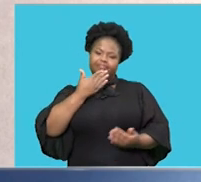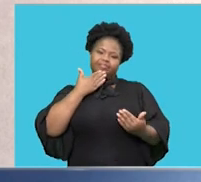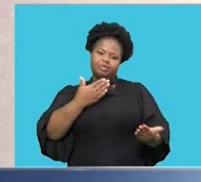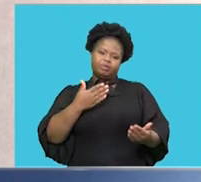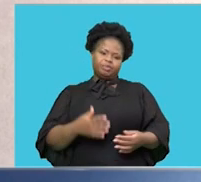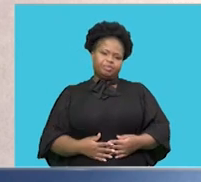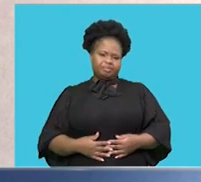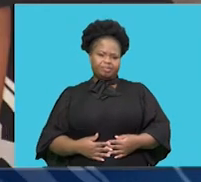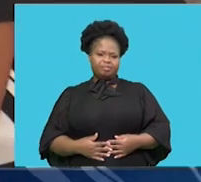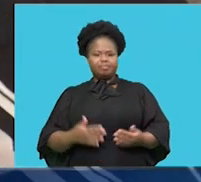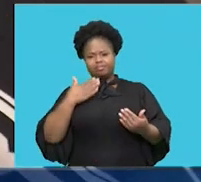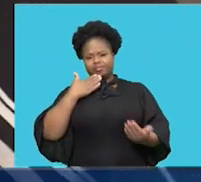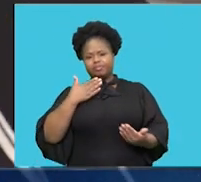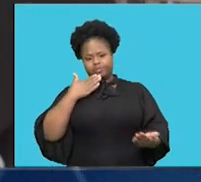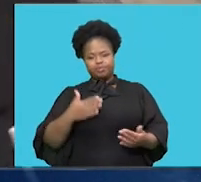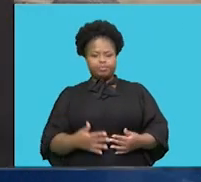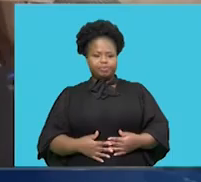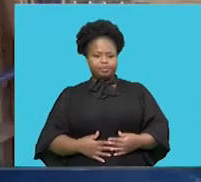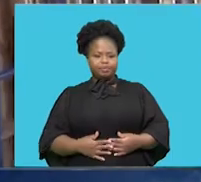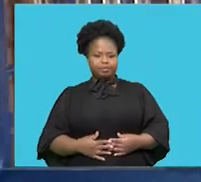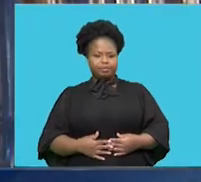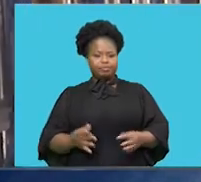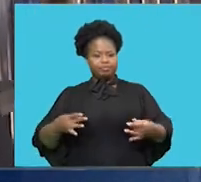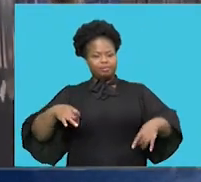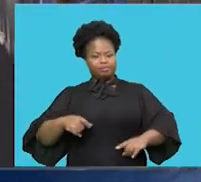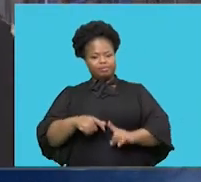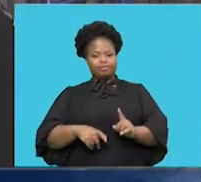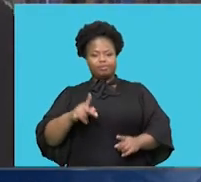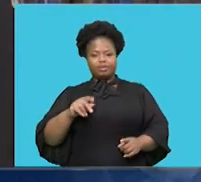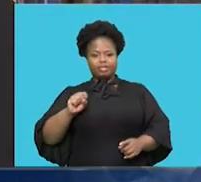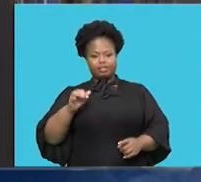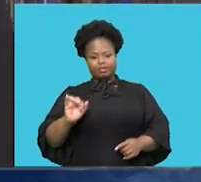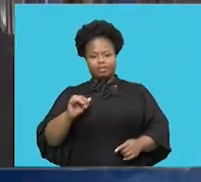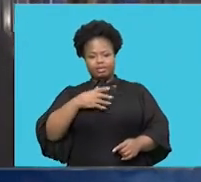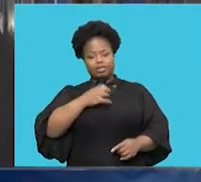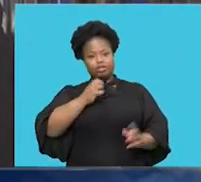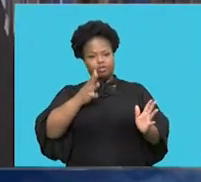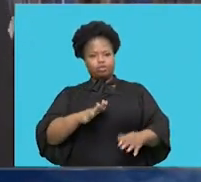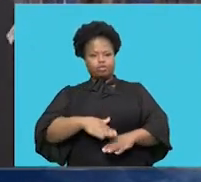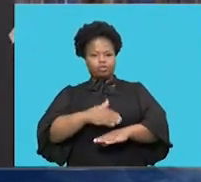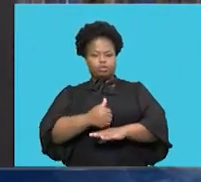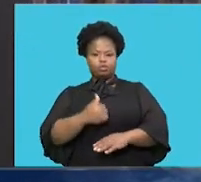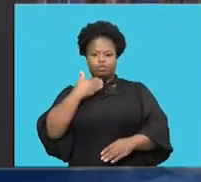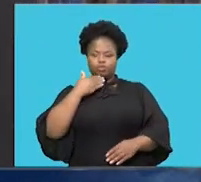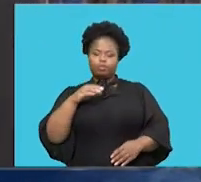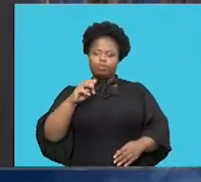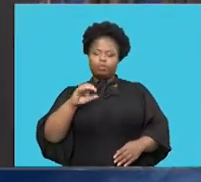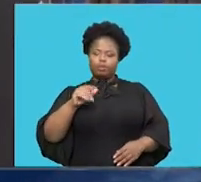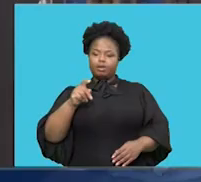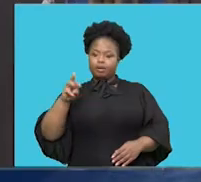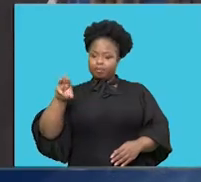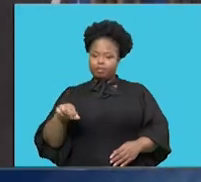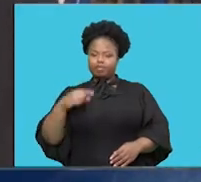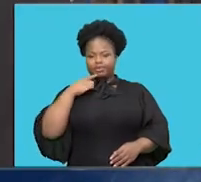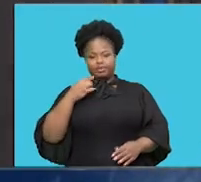guys. Thank you. Modula stulo wa Kasi Hero Foundation e leng dibua mokwebo. O boletse ha